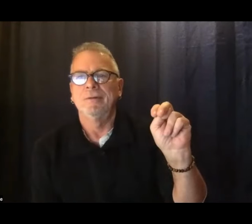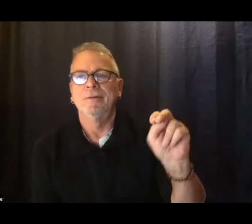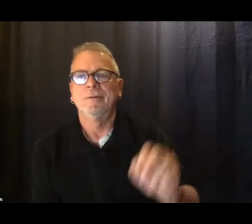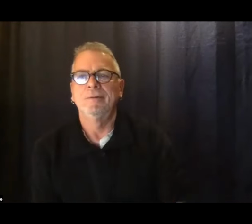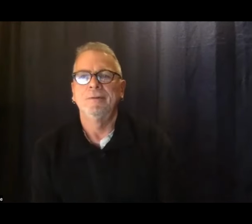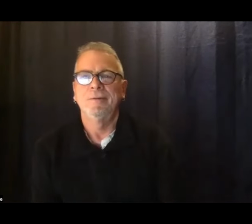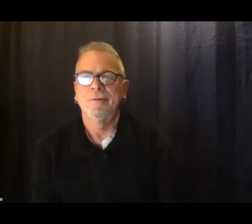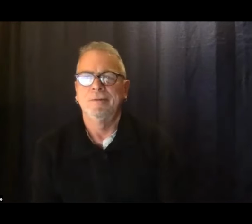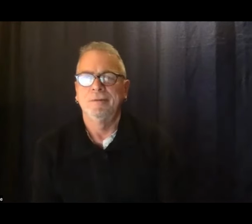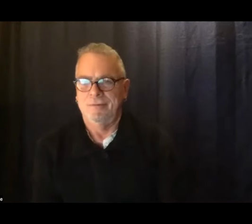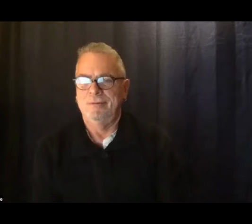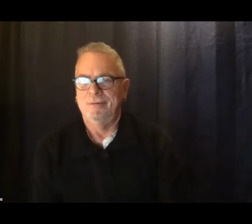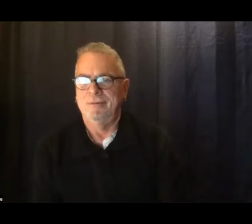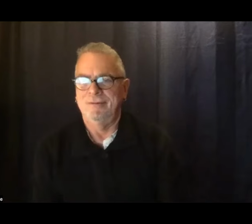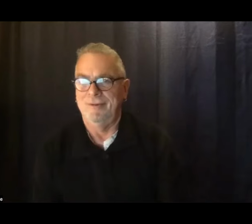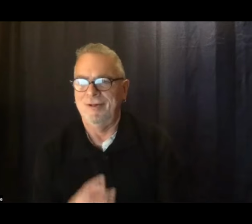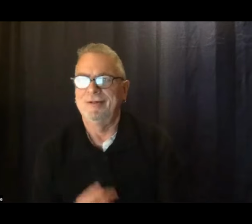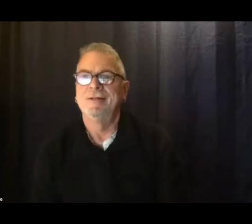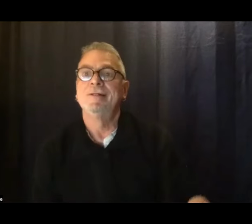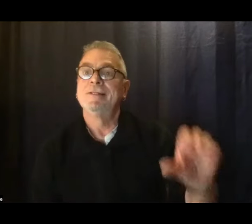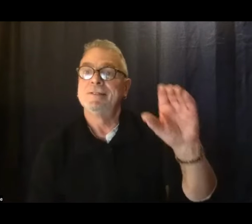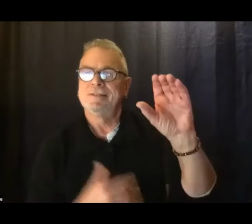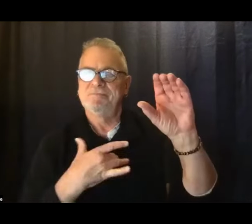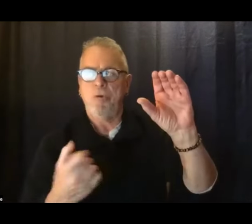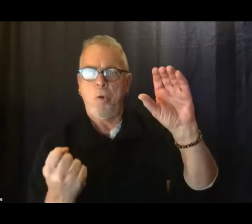In ultra slow motion, I'm just providing the same word.